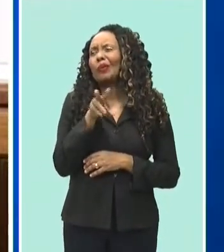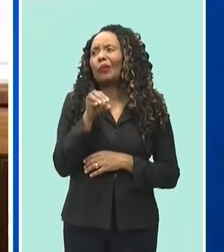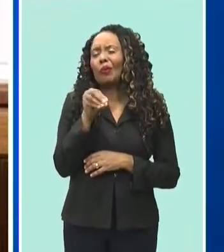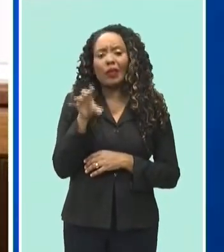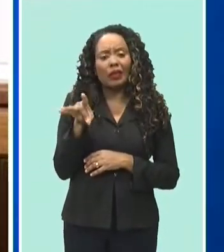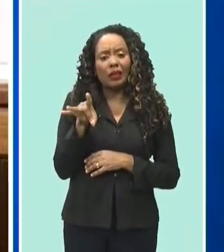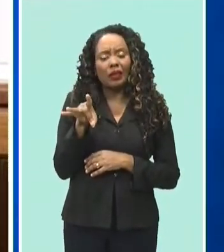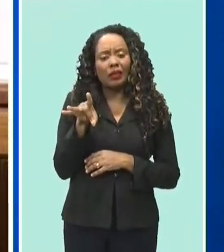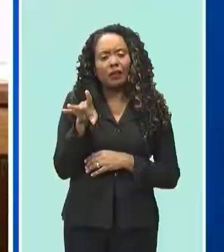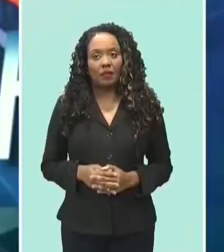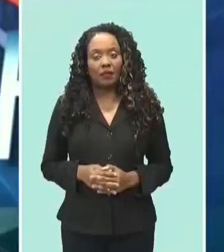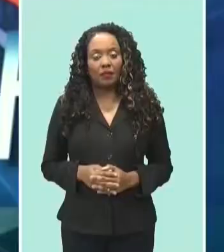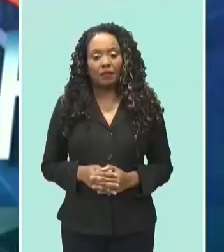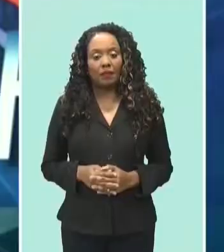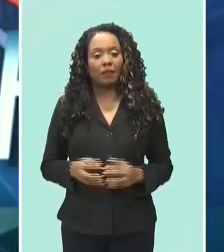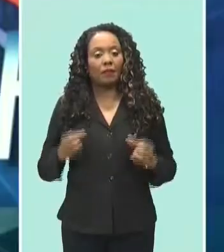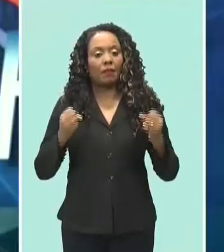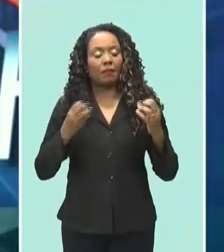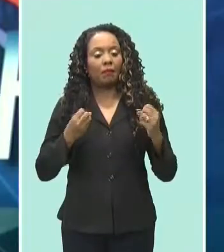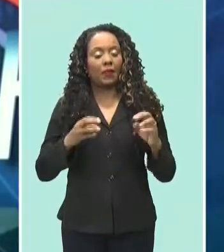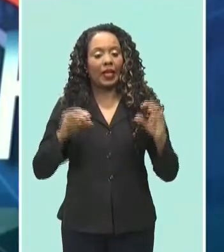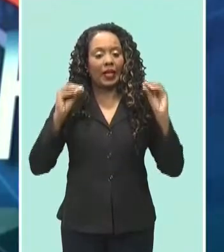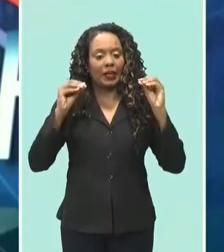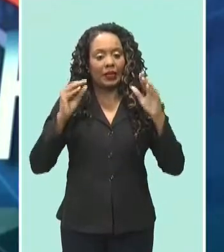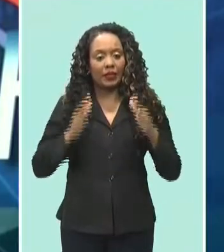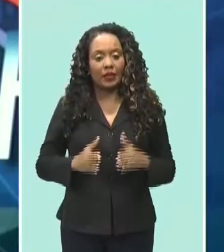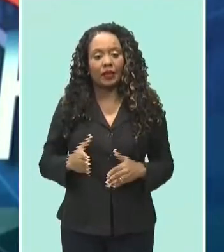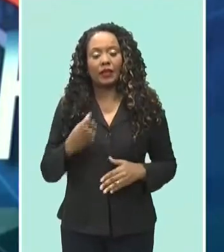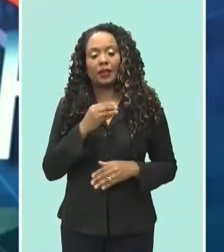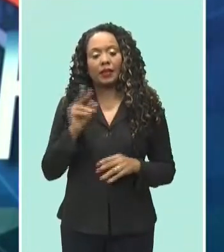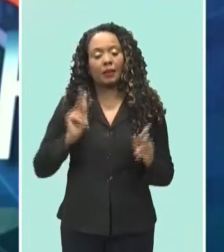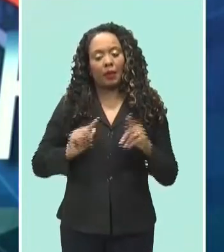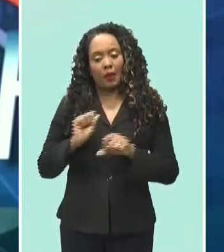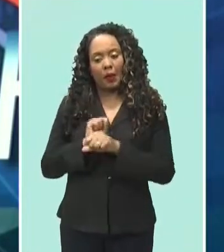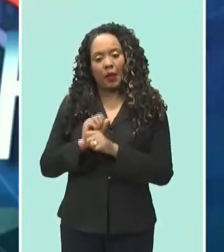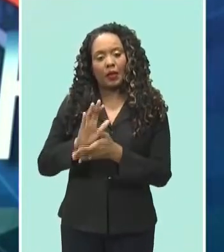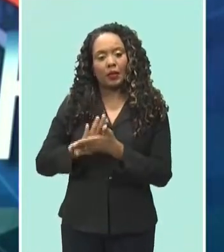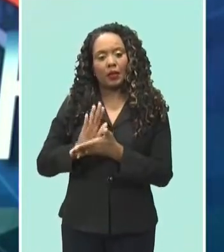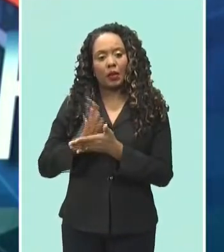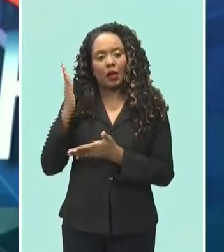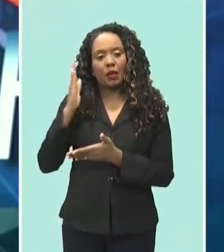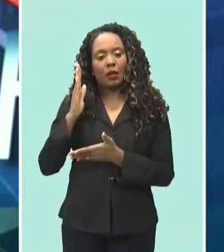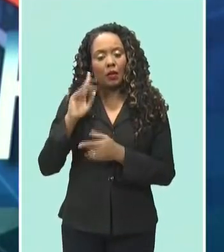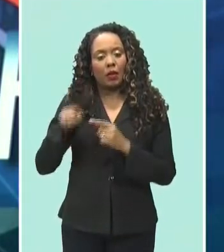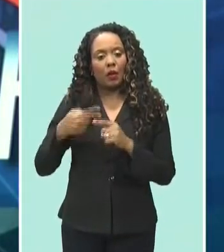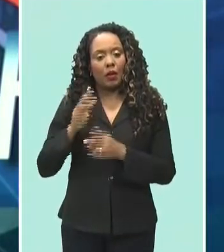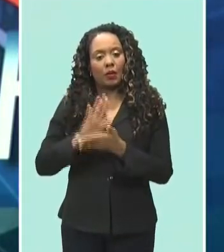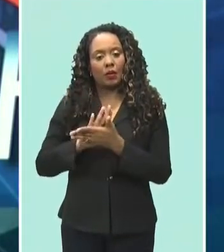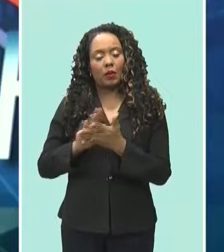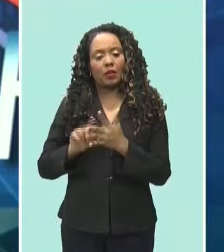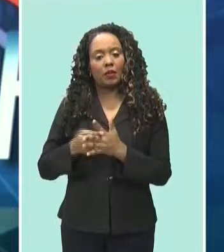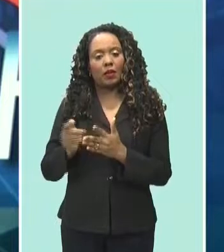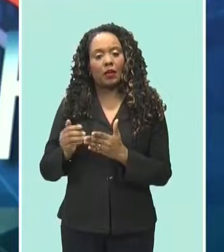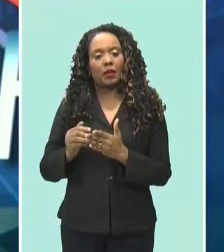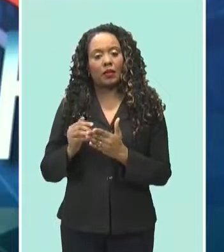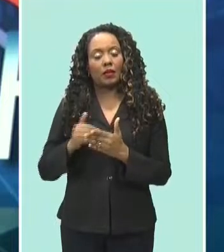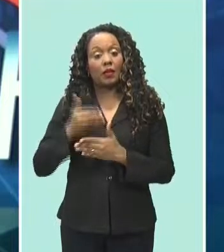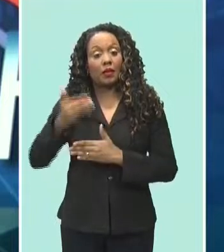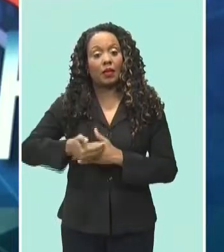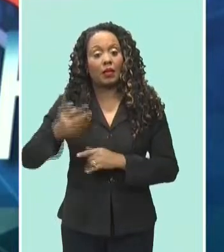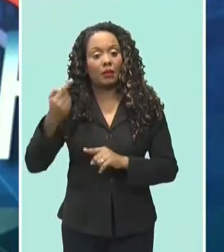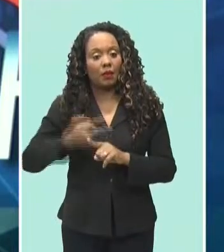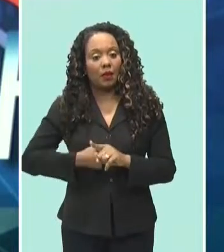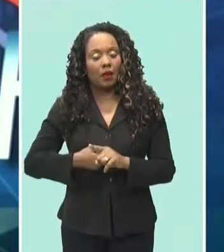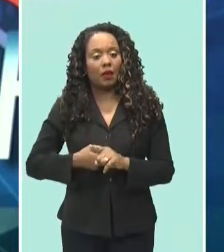this should have been done. Dozens of teachers and administrators will enter the classrooms come September, better equipped to react